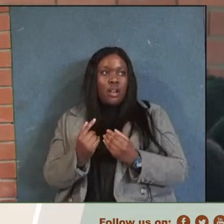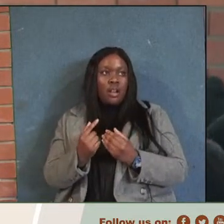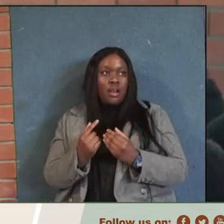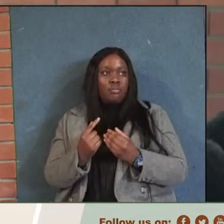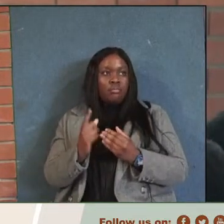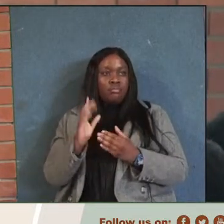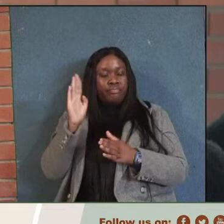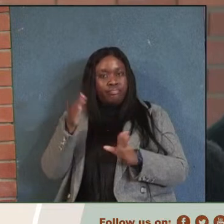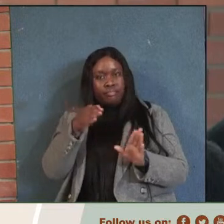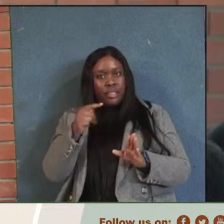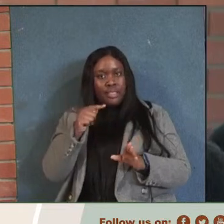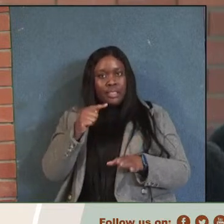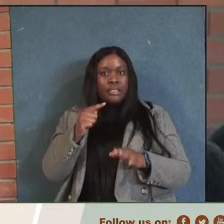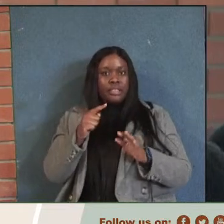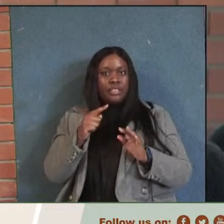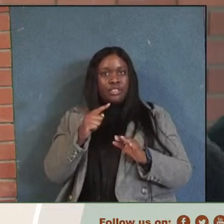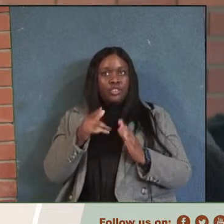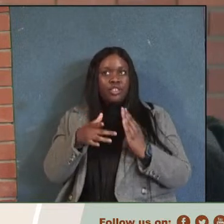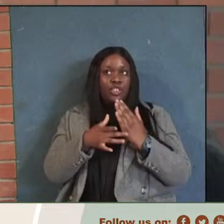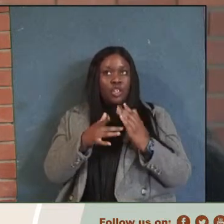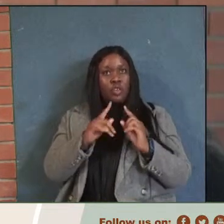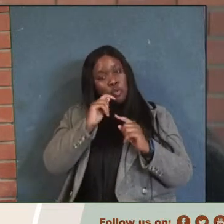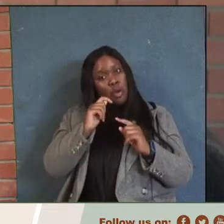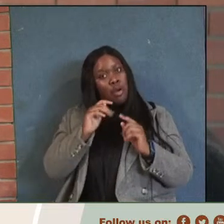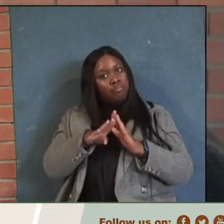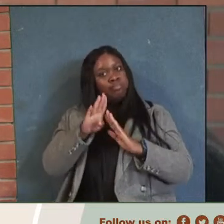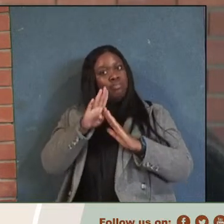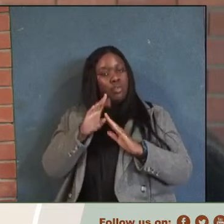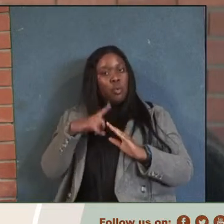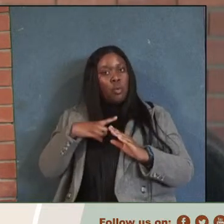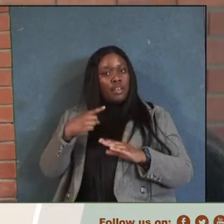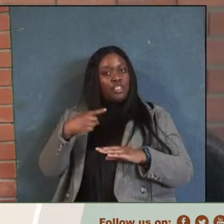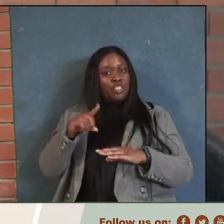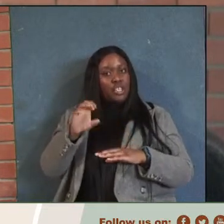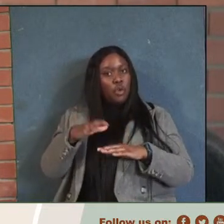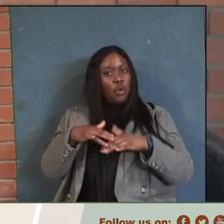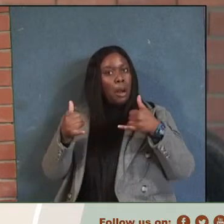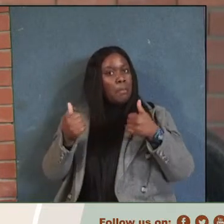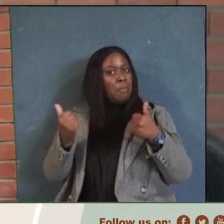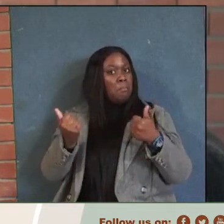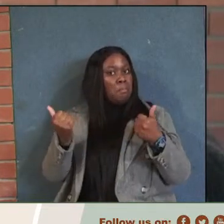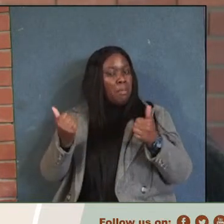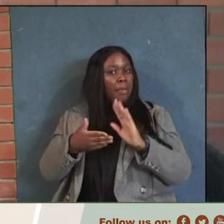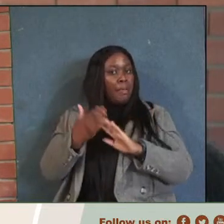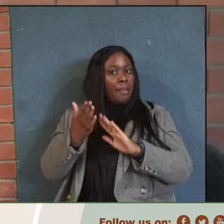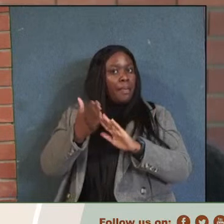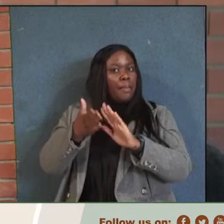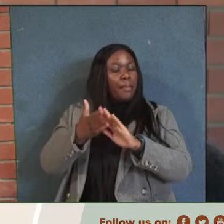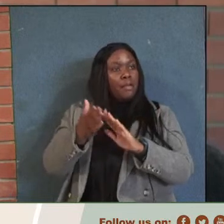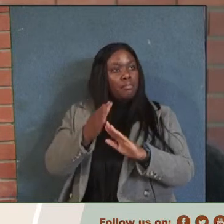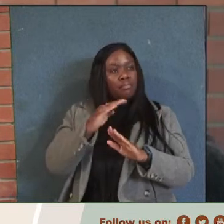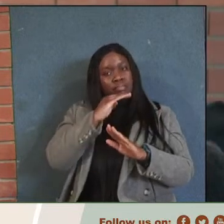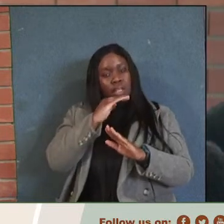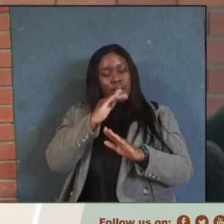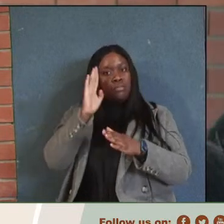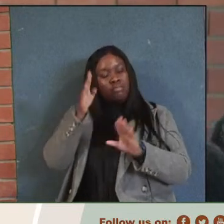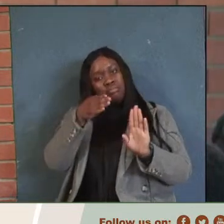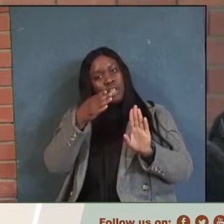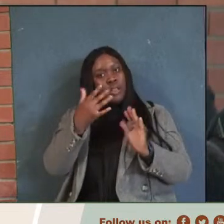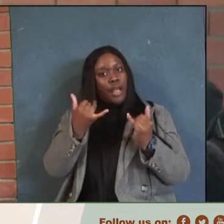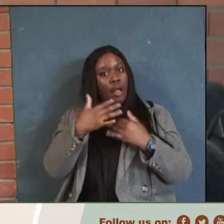revolution. While it's considered an improvement that there's GDE's online application system we are moving into a new phase of